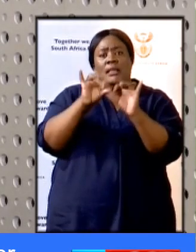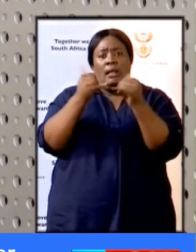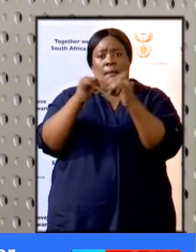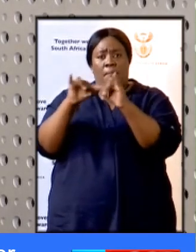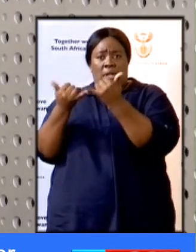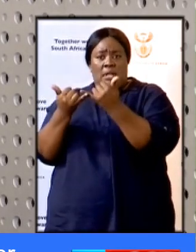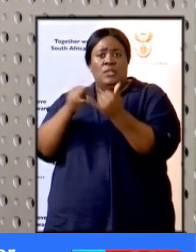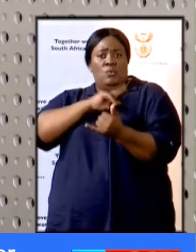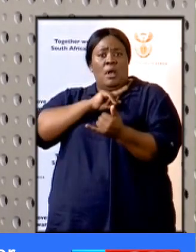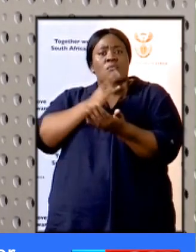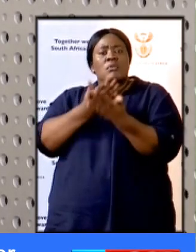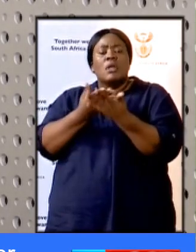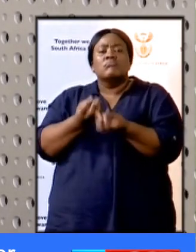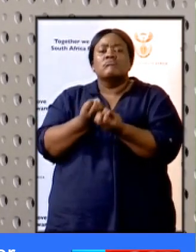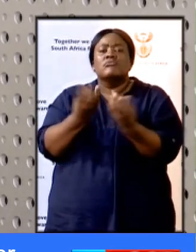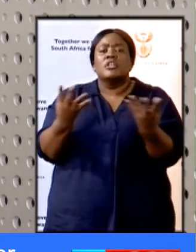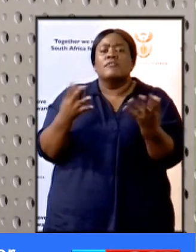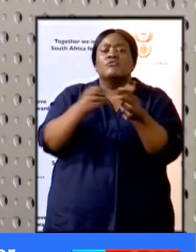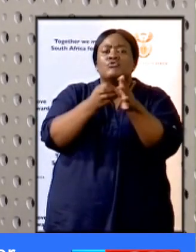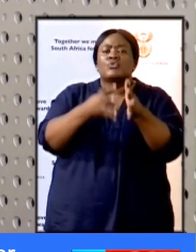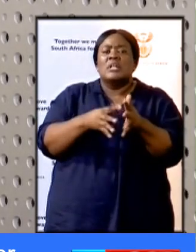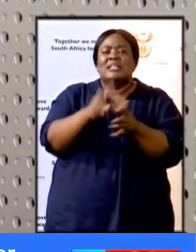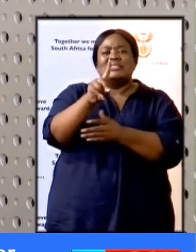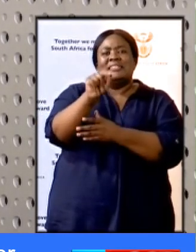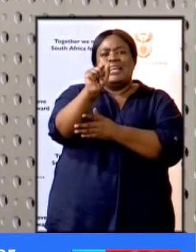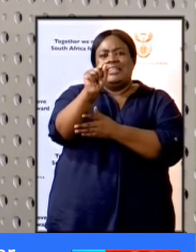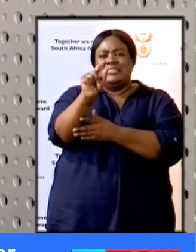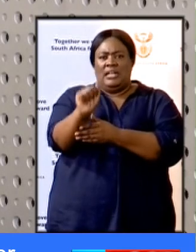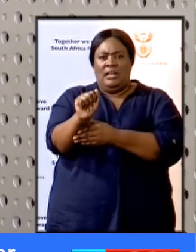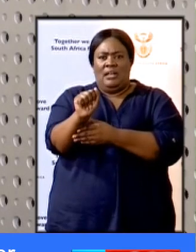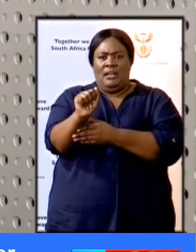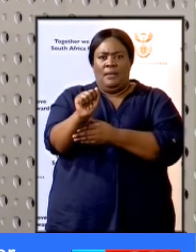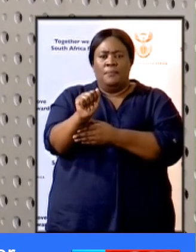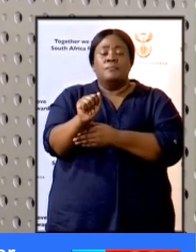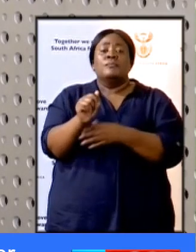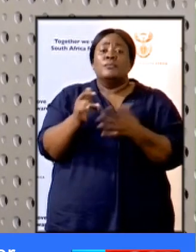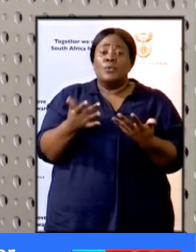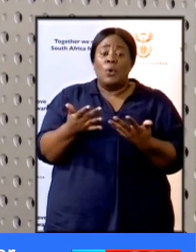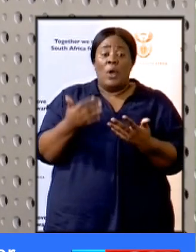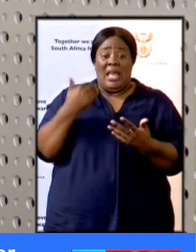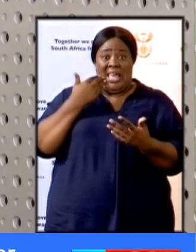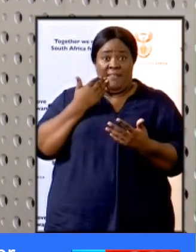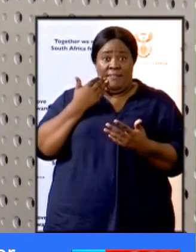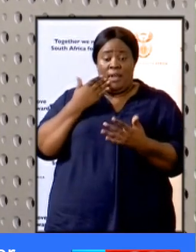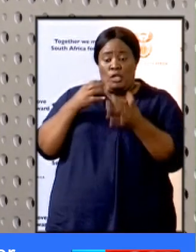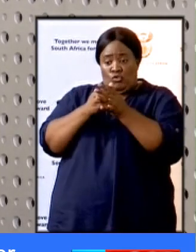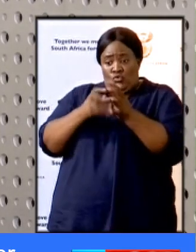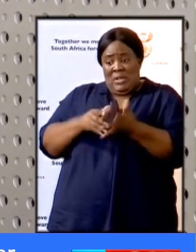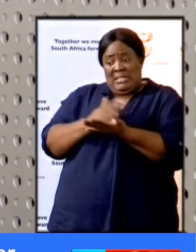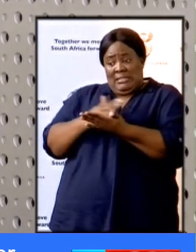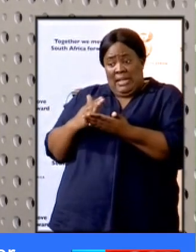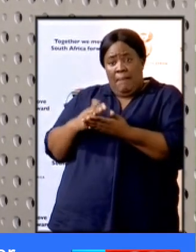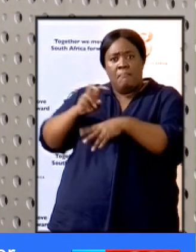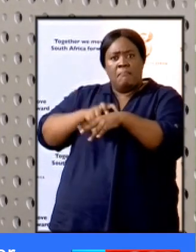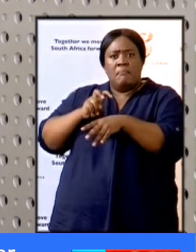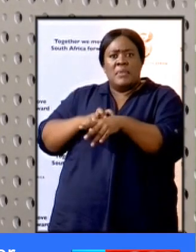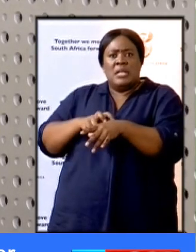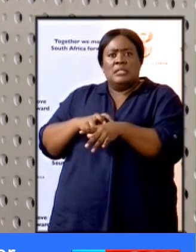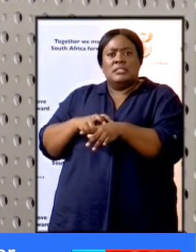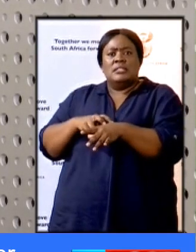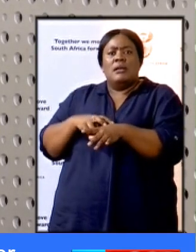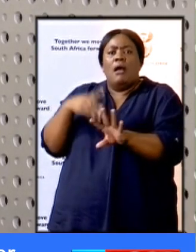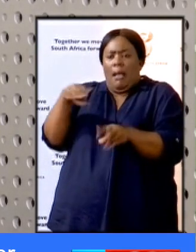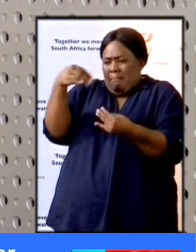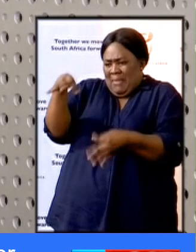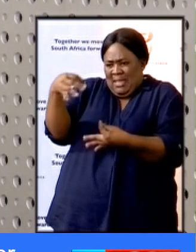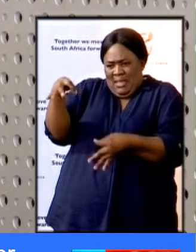students. Where physical delivery of learning materials are required and where no immediate digital